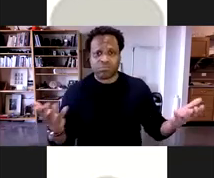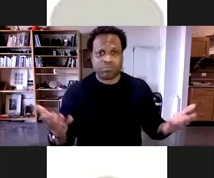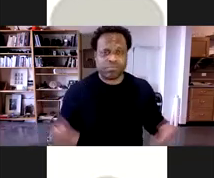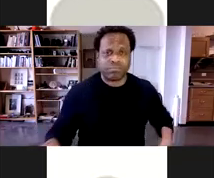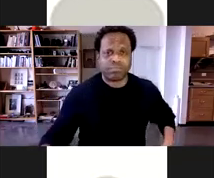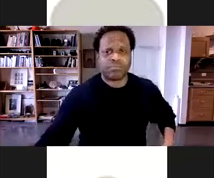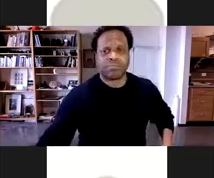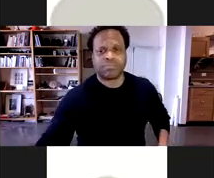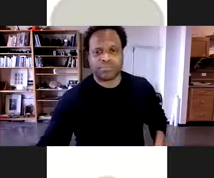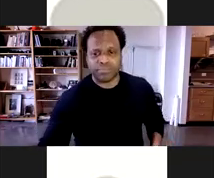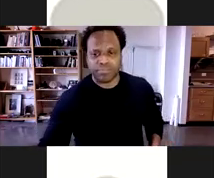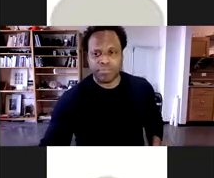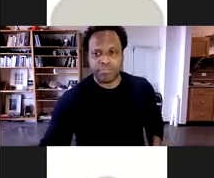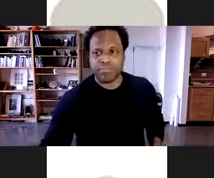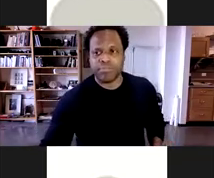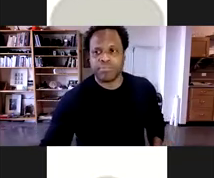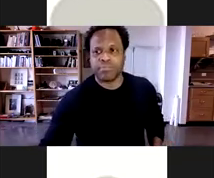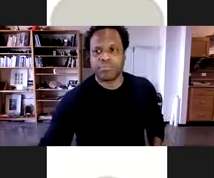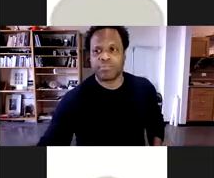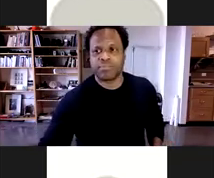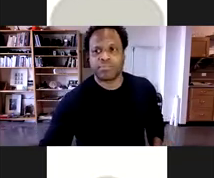Are there any more questions from you all?